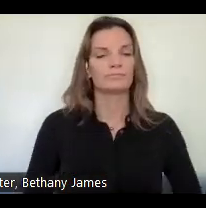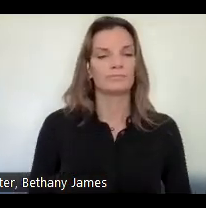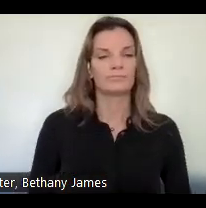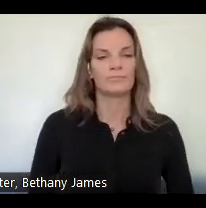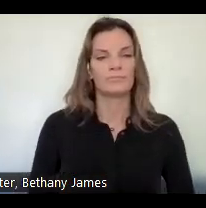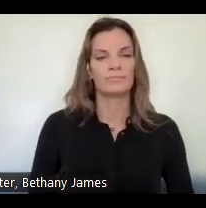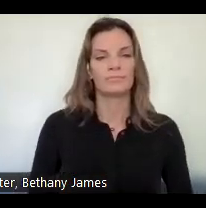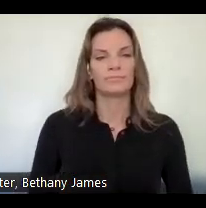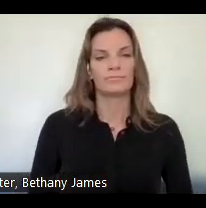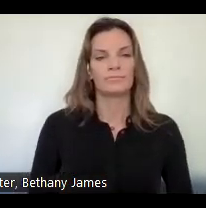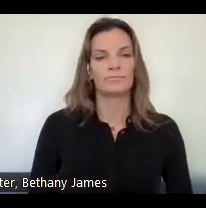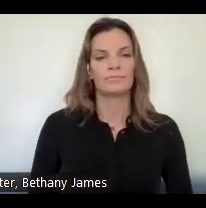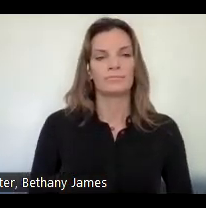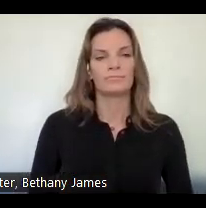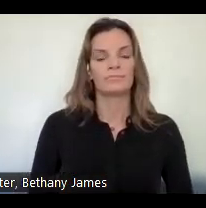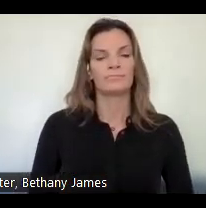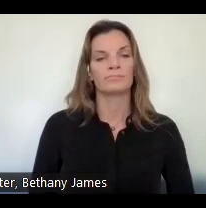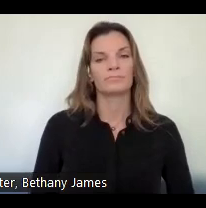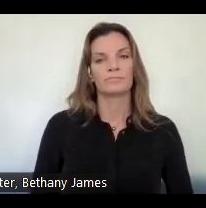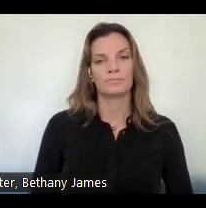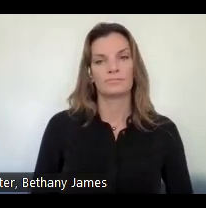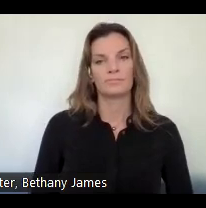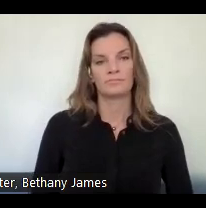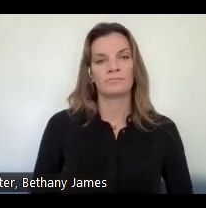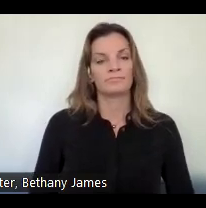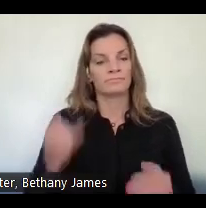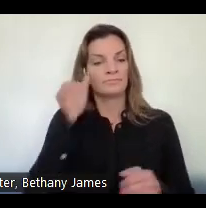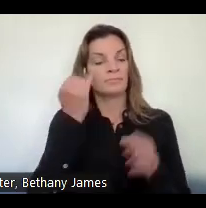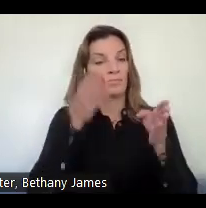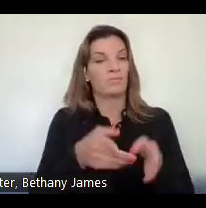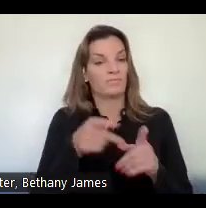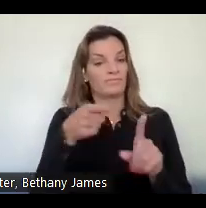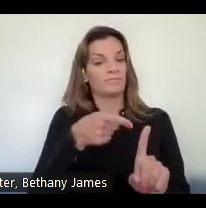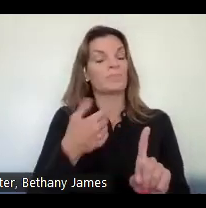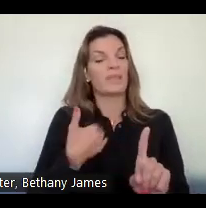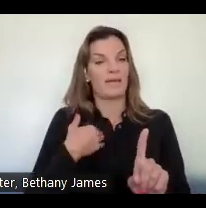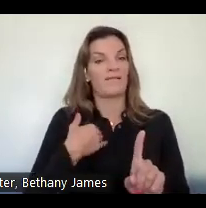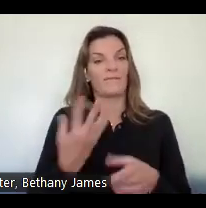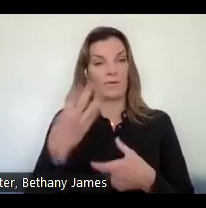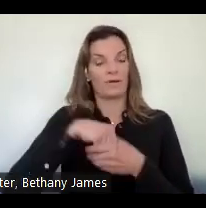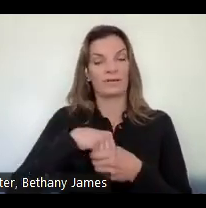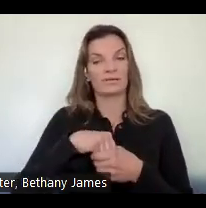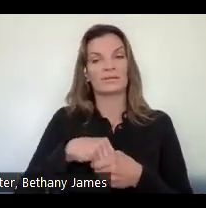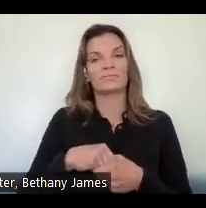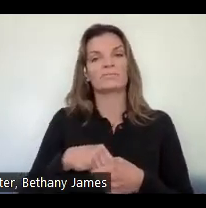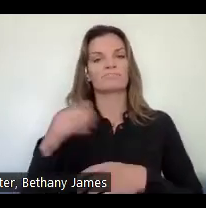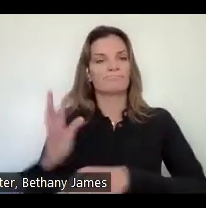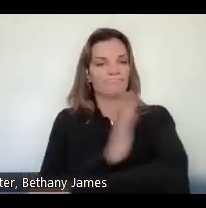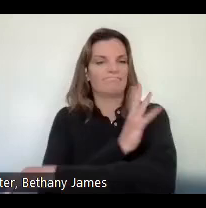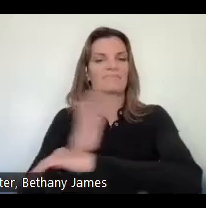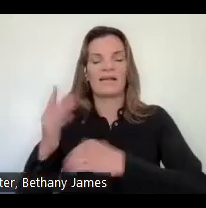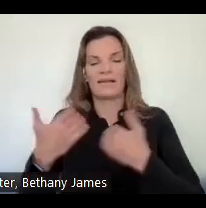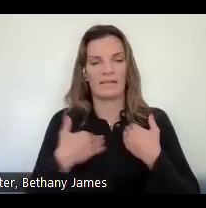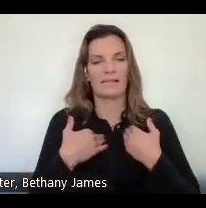When we look at communication with individuals who have autism, the severity does vary greatly